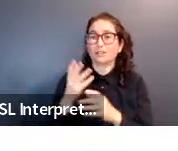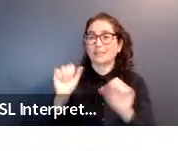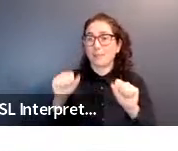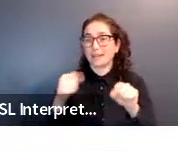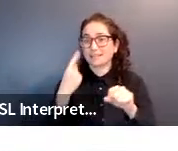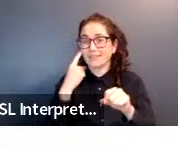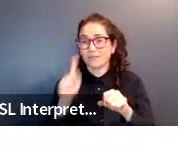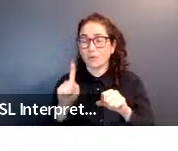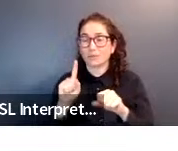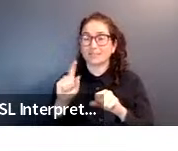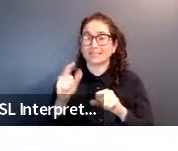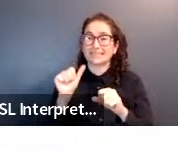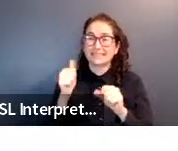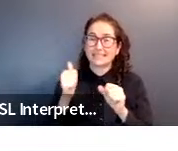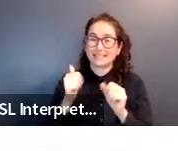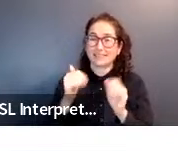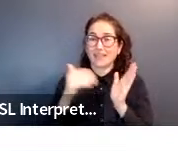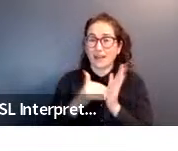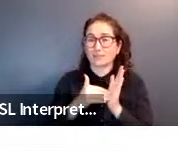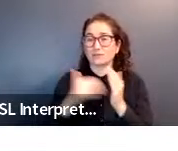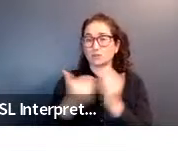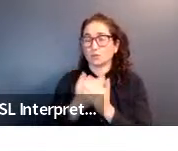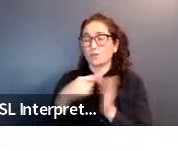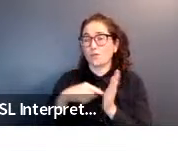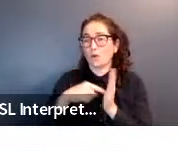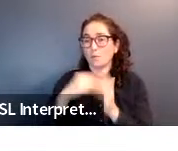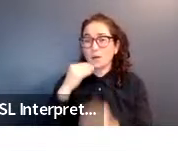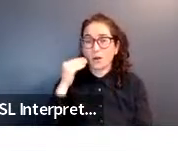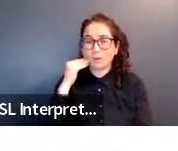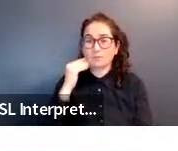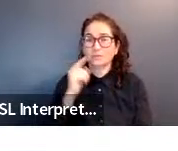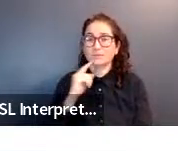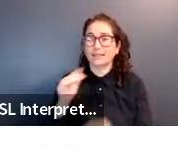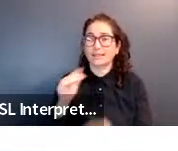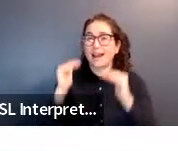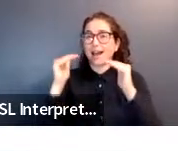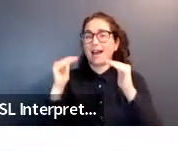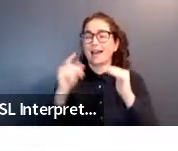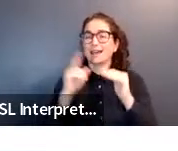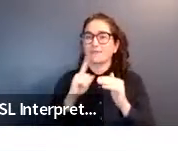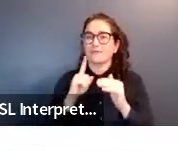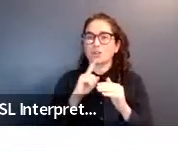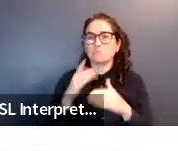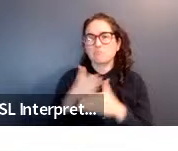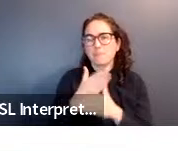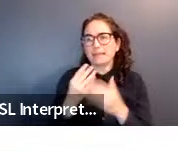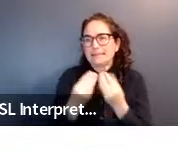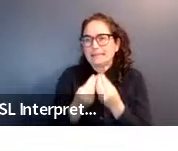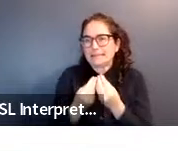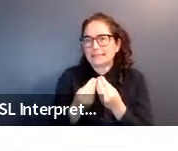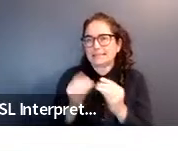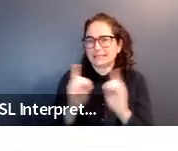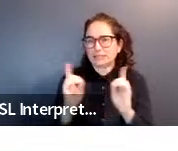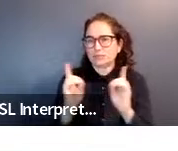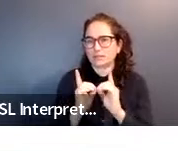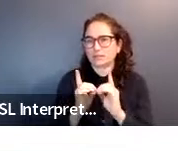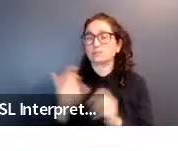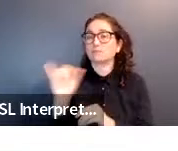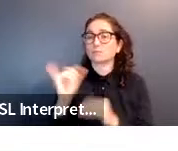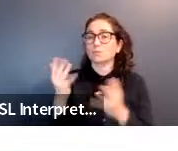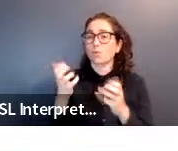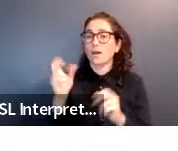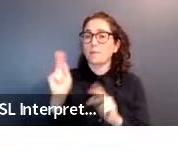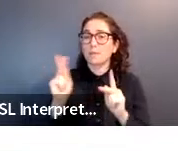of thousands of new affordable homes in high and mid-density districts. We're also looking to put